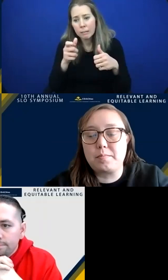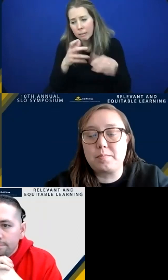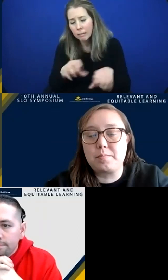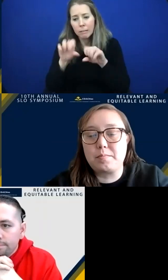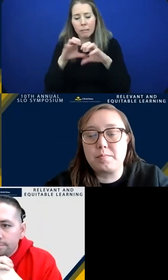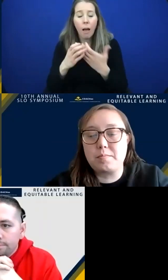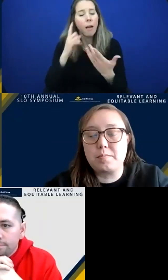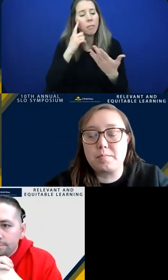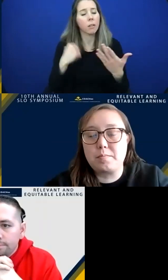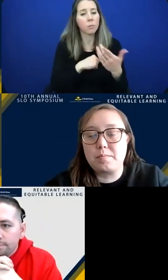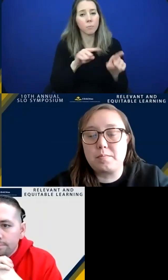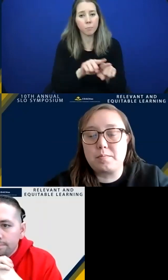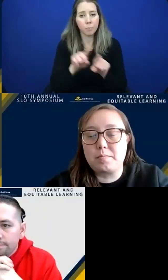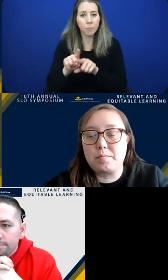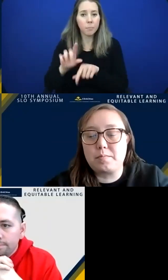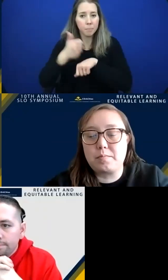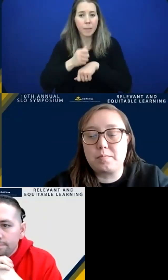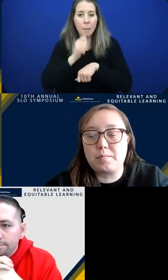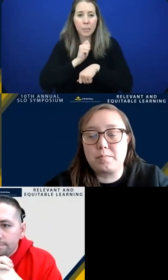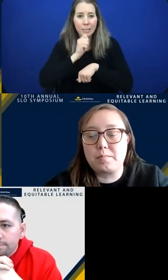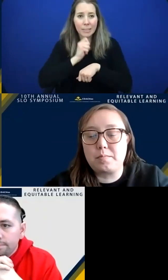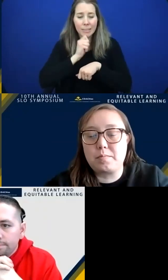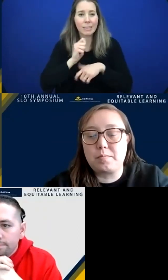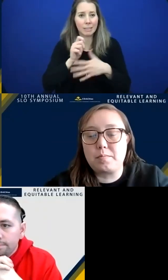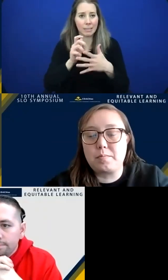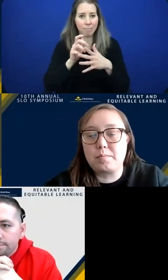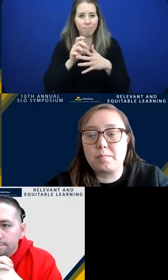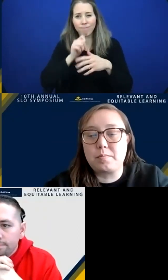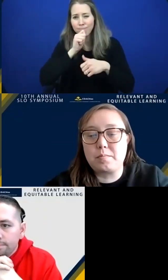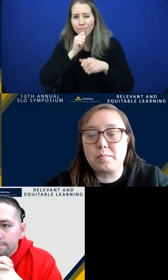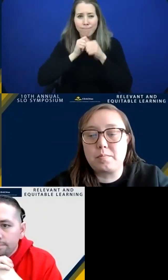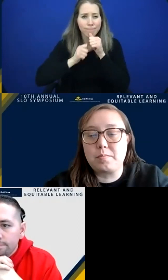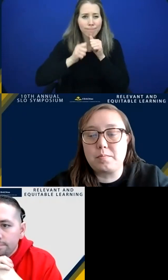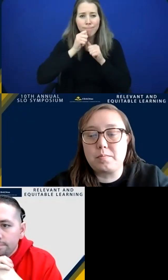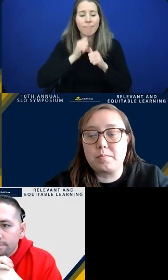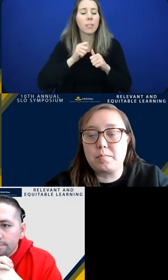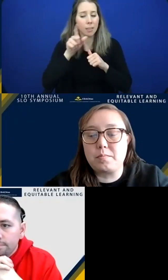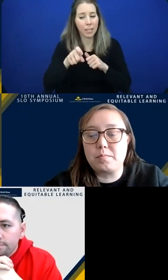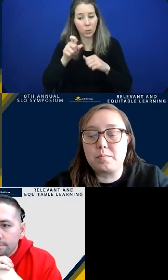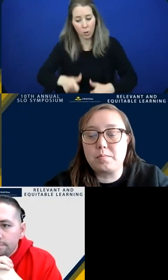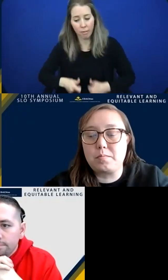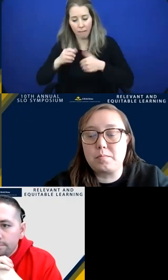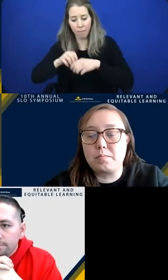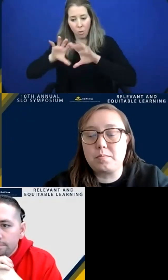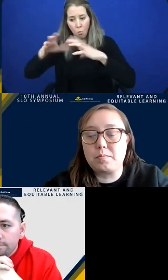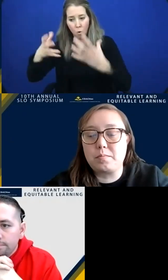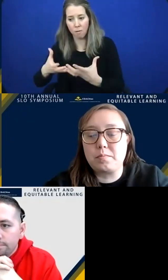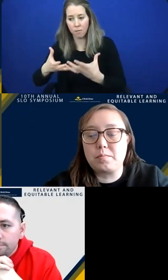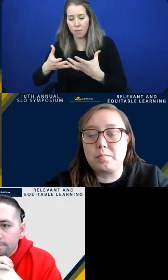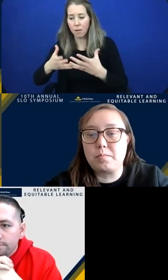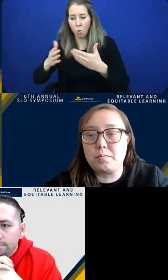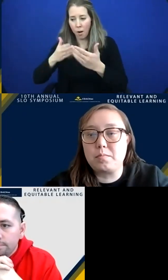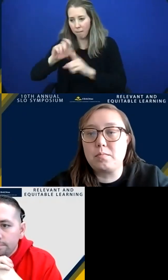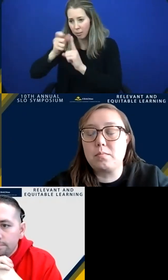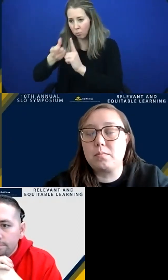are also building that persistence and that resilience that also it takes to live in the world and to thrive in whatever capacity that